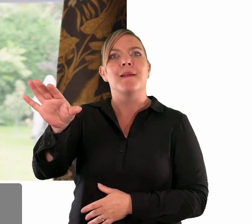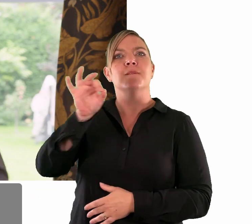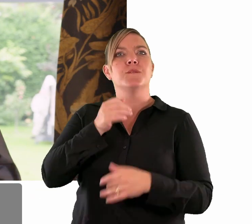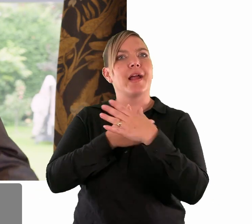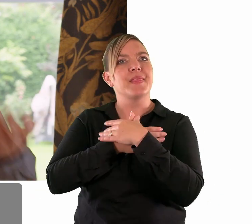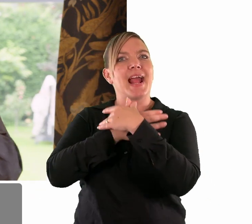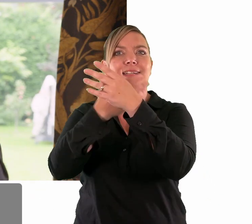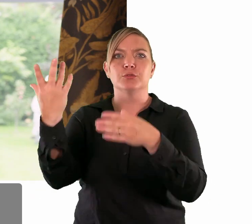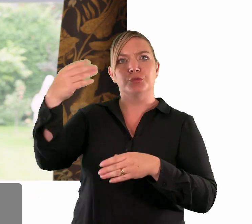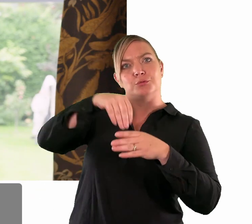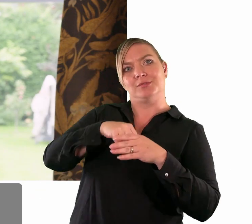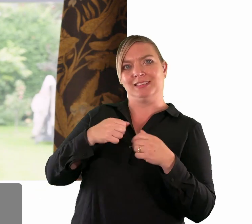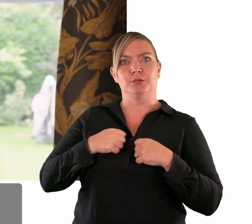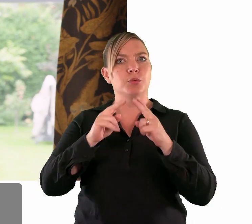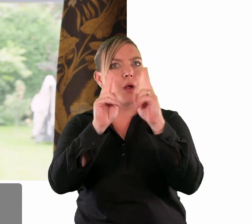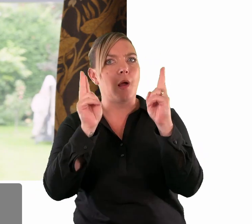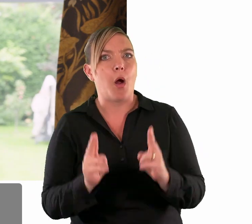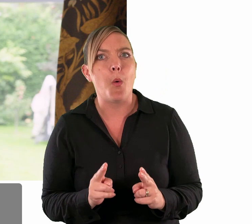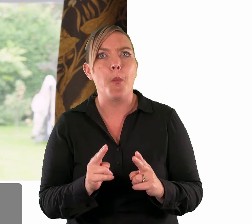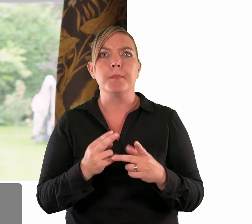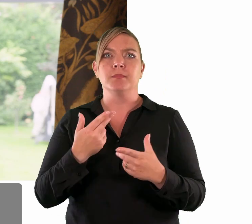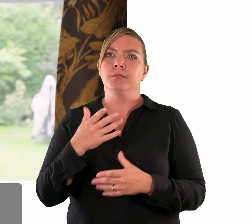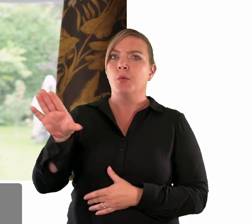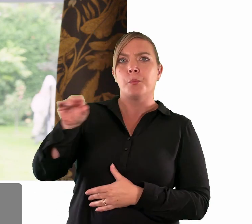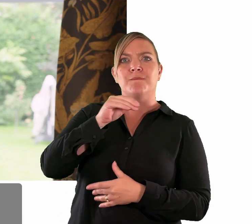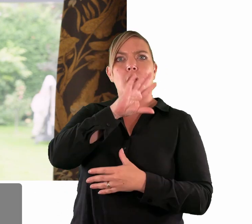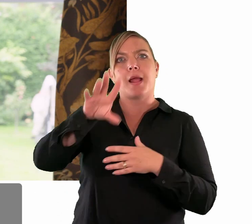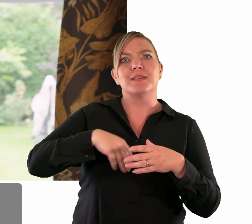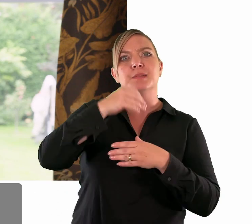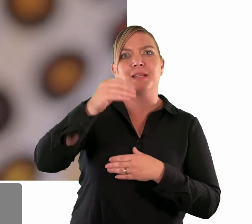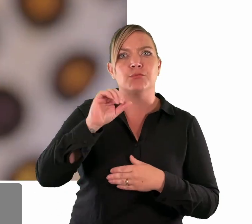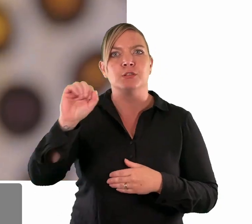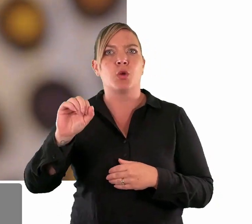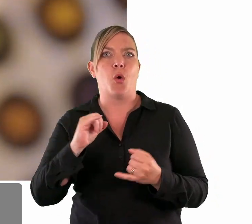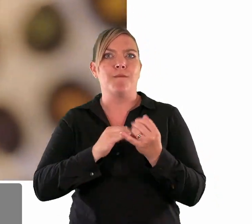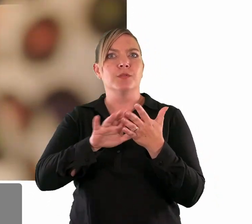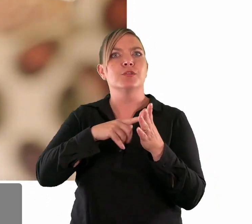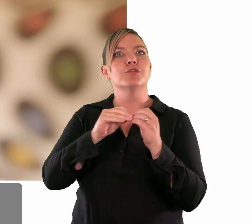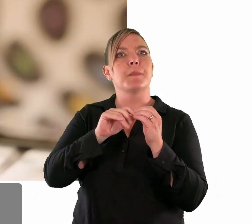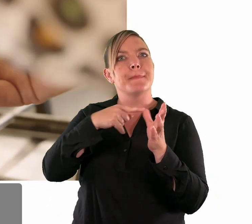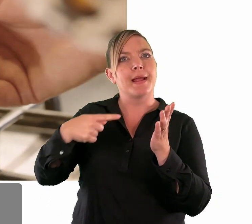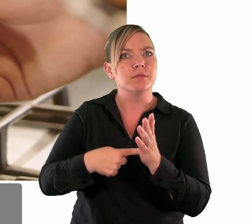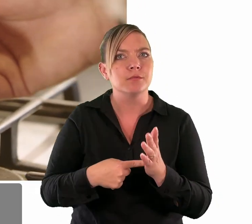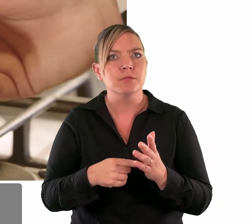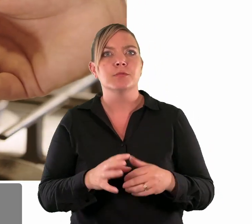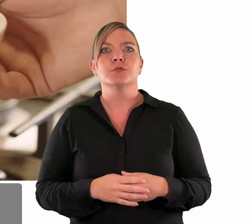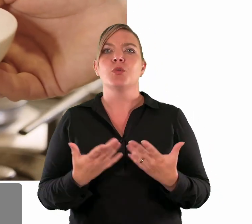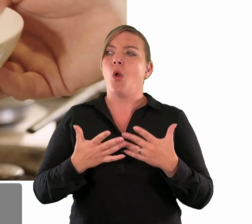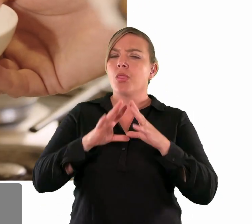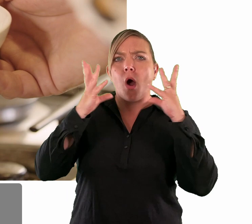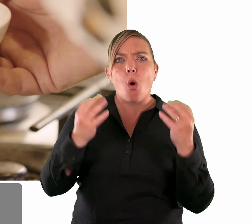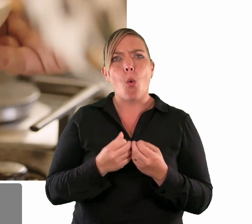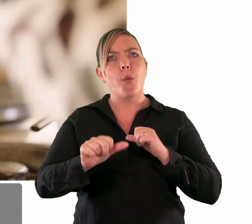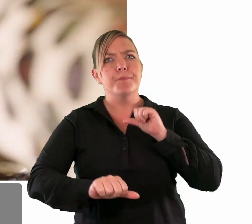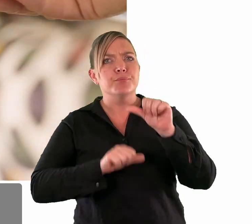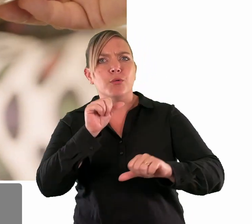Shalom Aleichem, we invite the angels into our house. We invite the spirit of Shabbat.